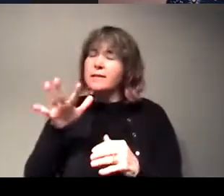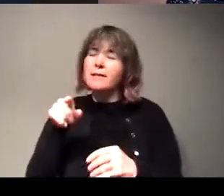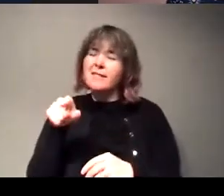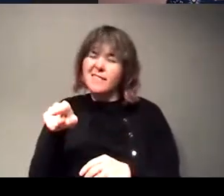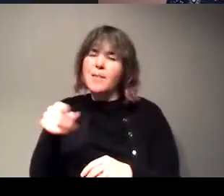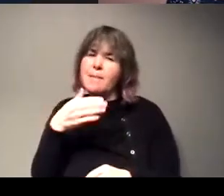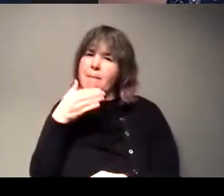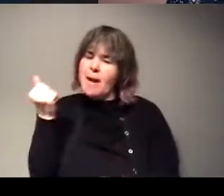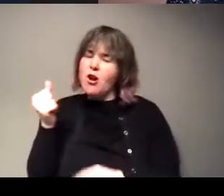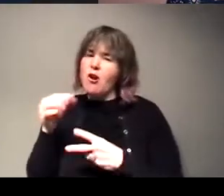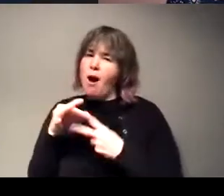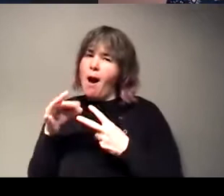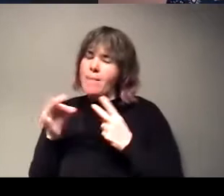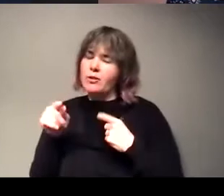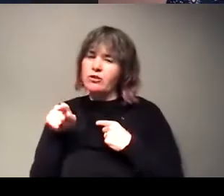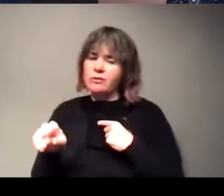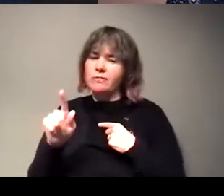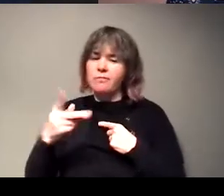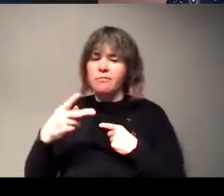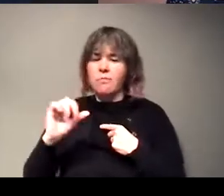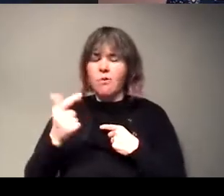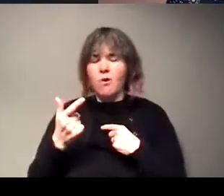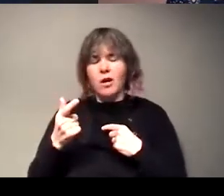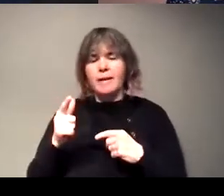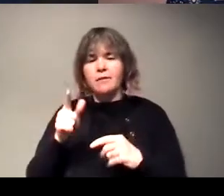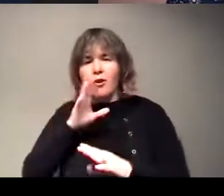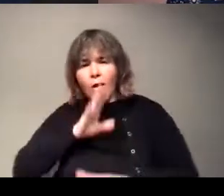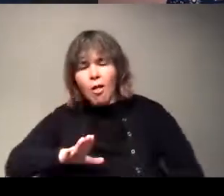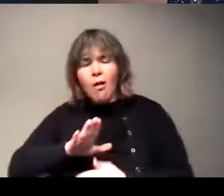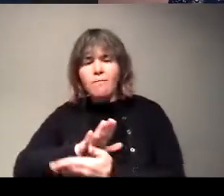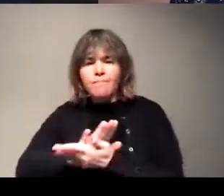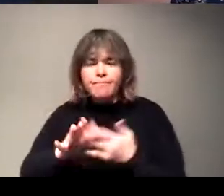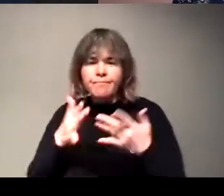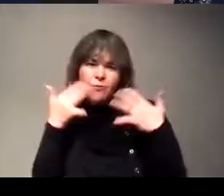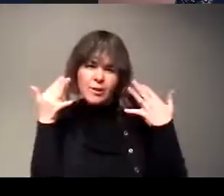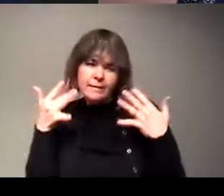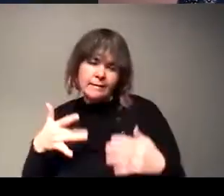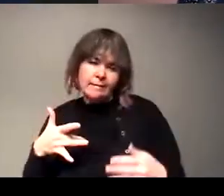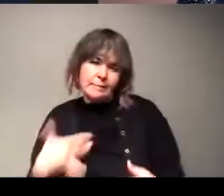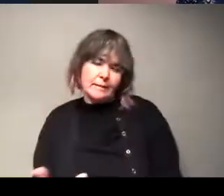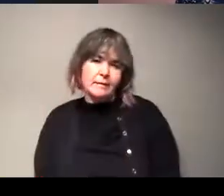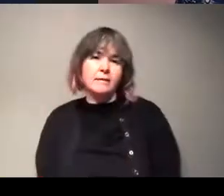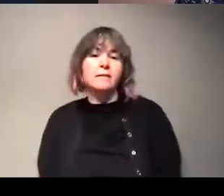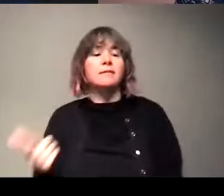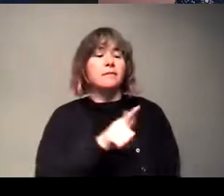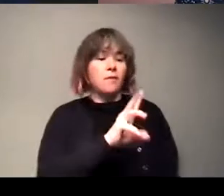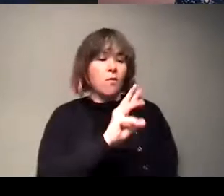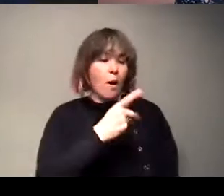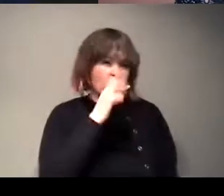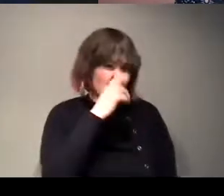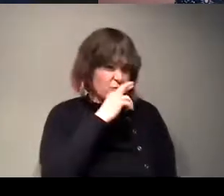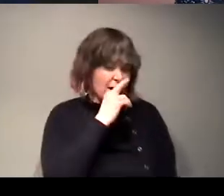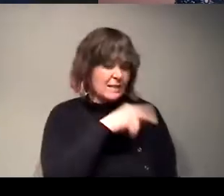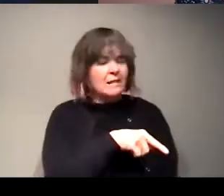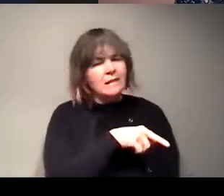probably a better option. They seem pretty, you know, docile and friendly for the most part. Whereas womp rats they